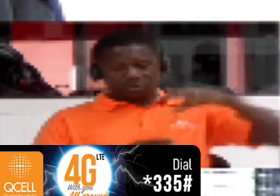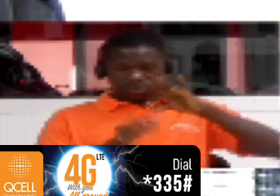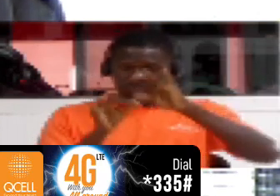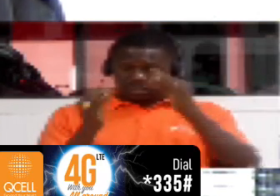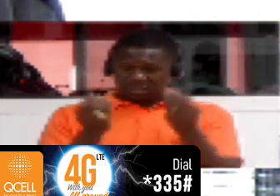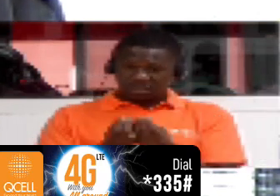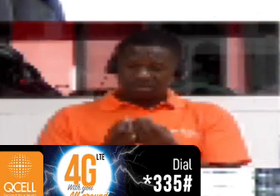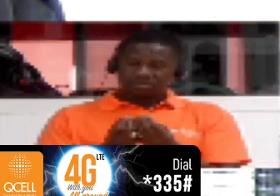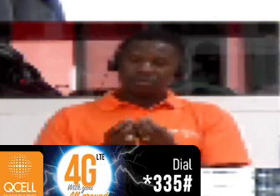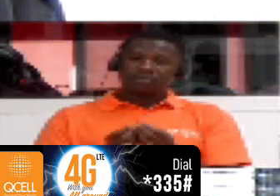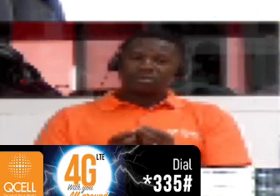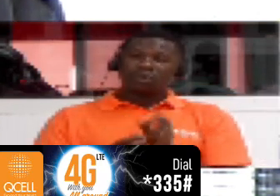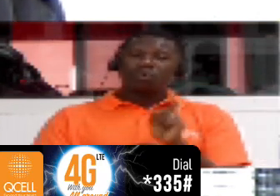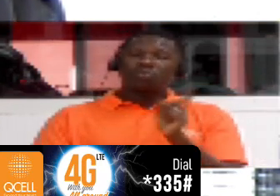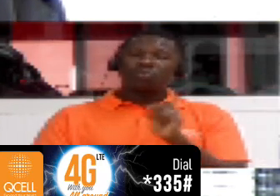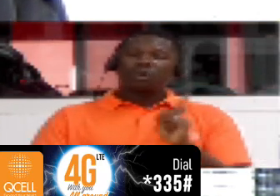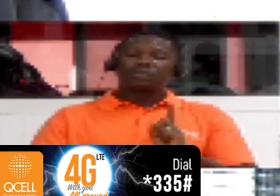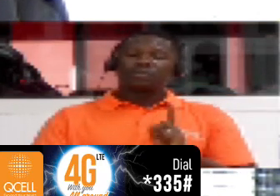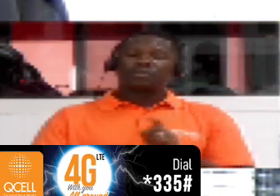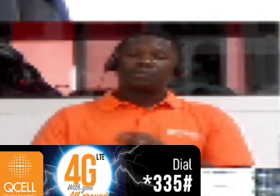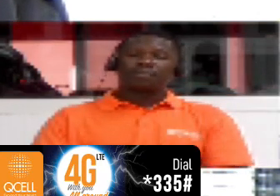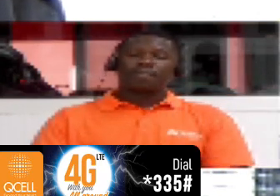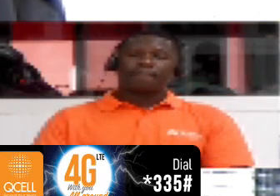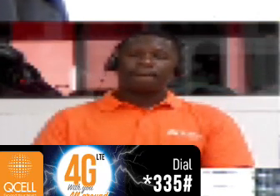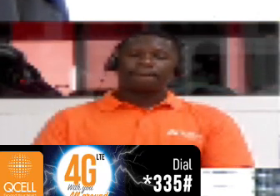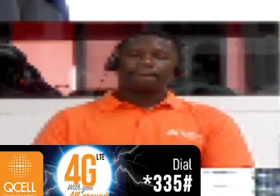Ila aladu ko mu munetinu.